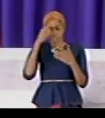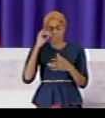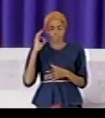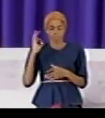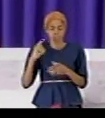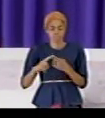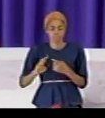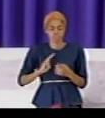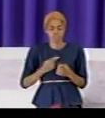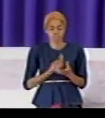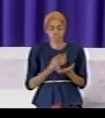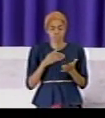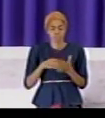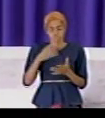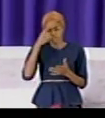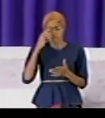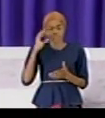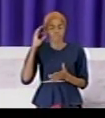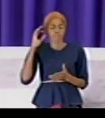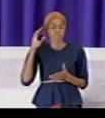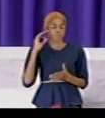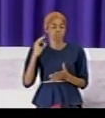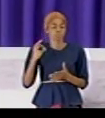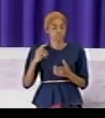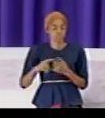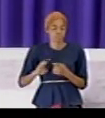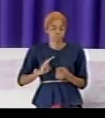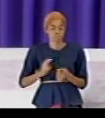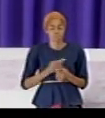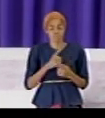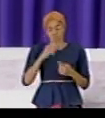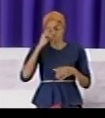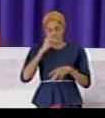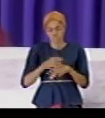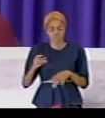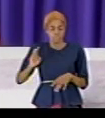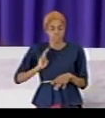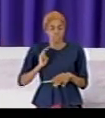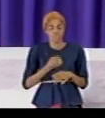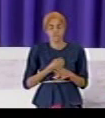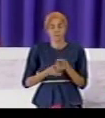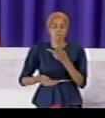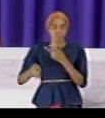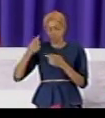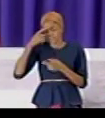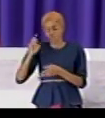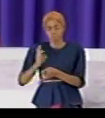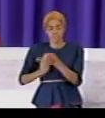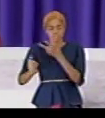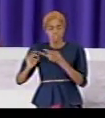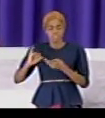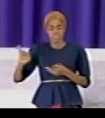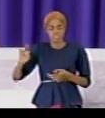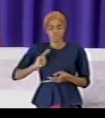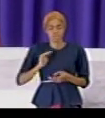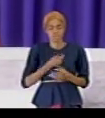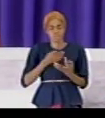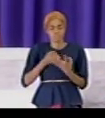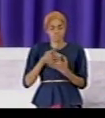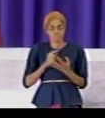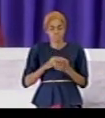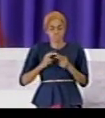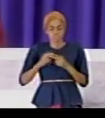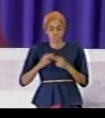again, for speaking to us, for touching us, for visiting us through this short